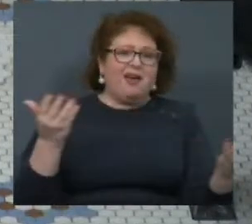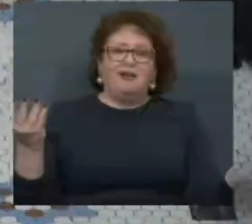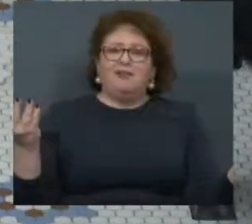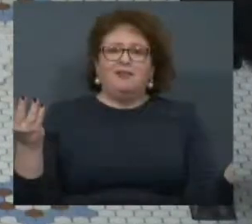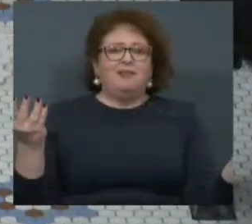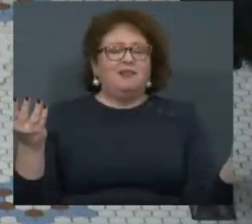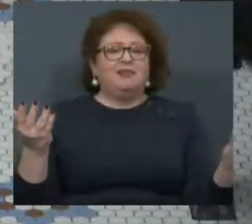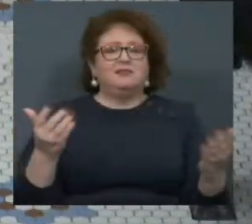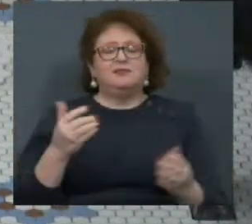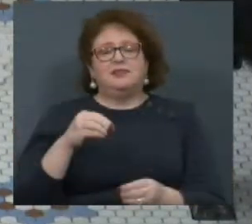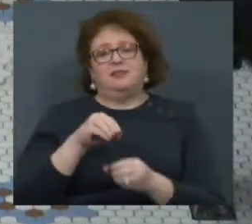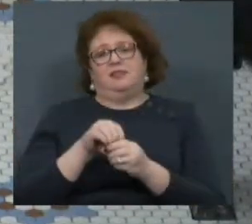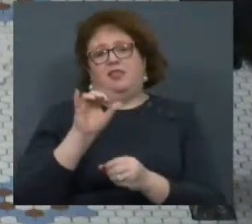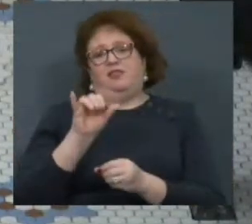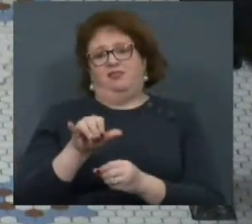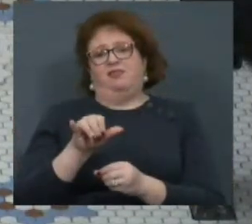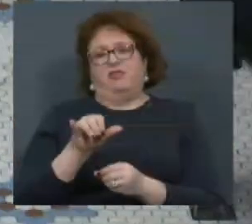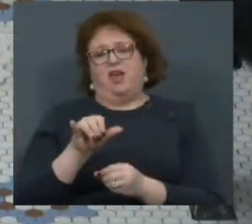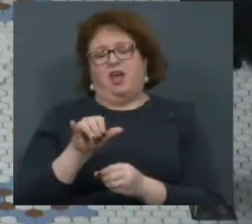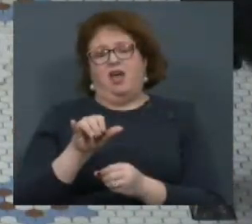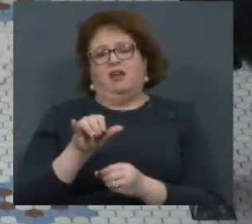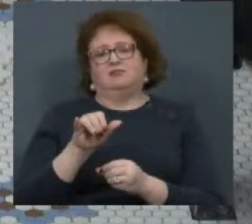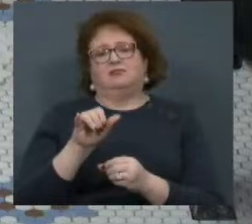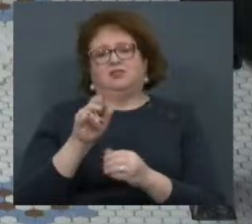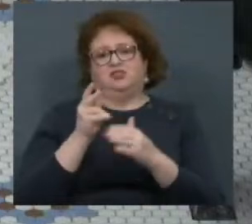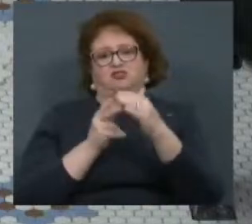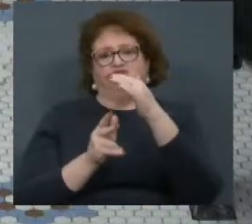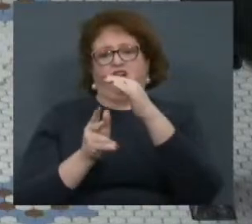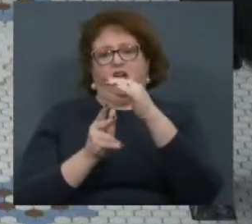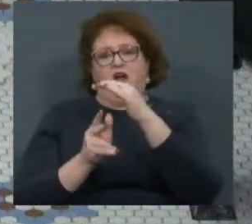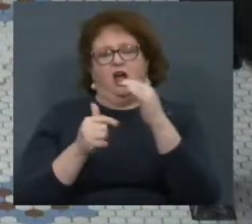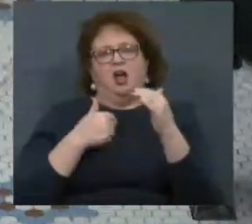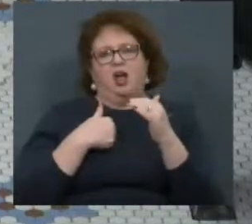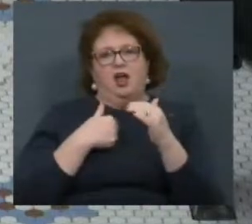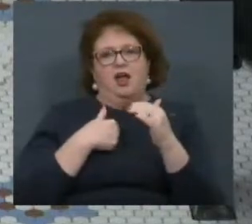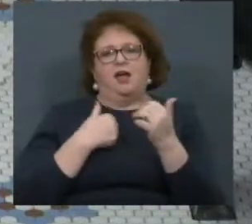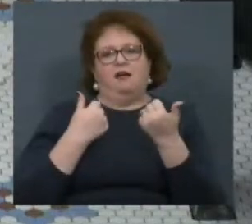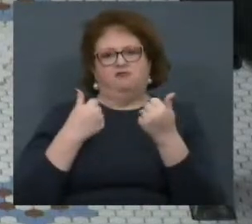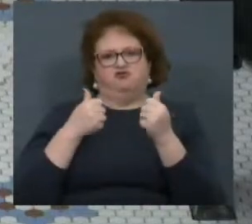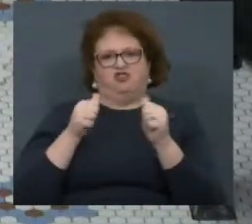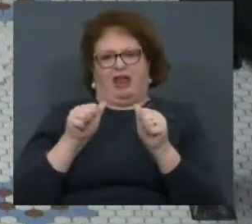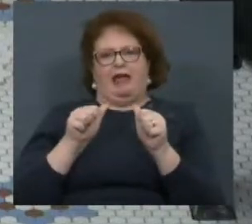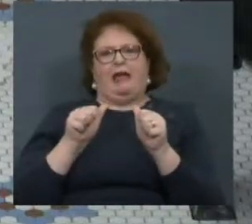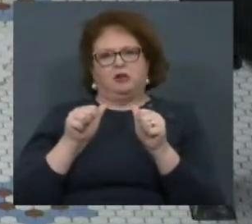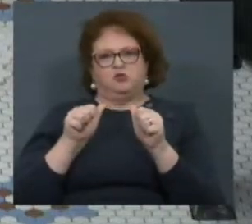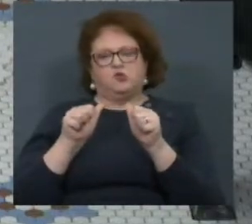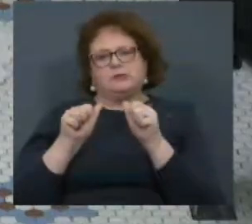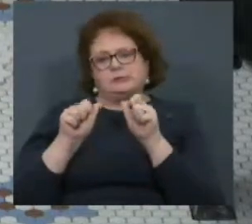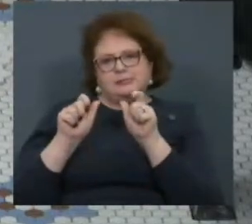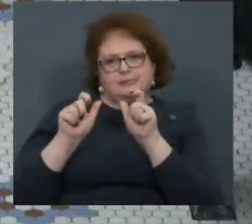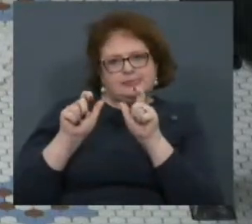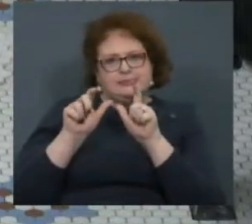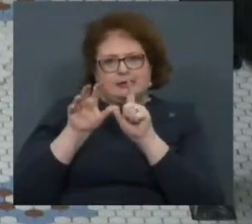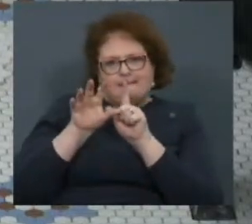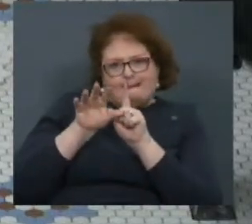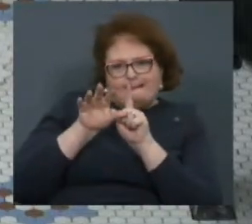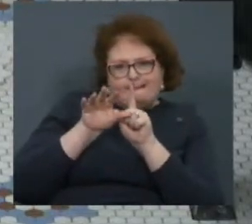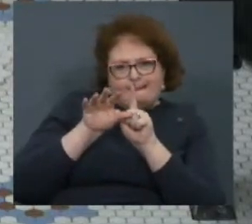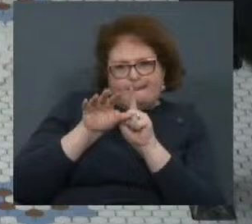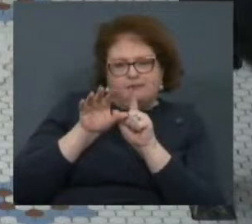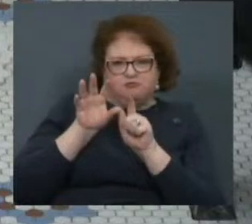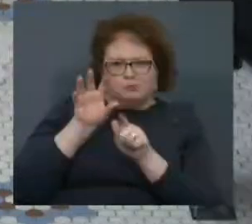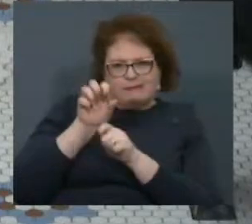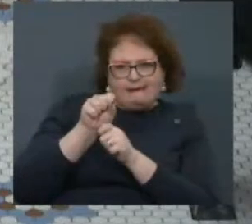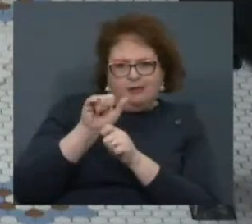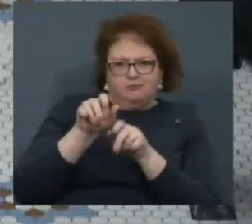in that garage and tried to catch this person on camera, which seemed so